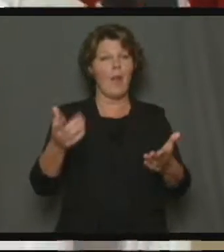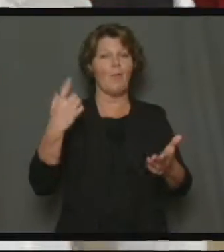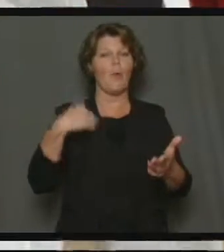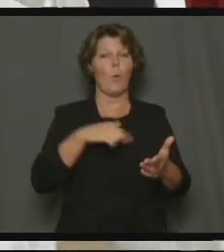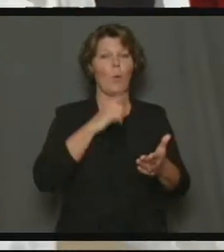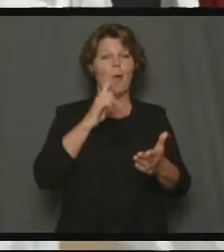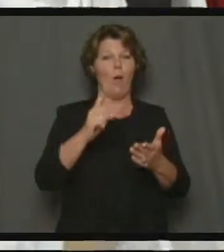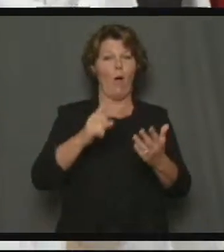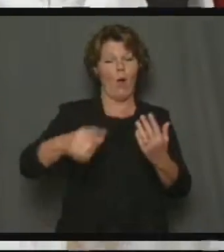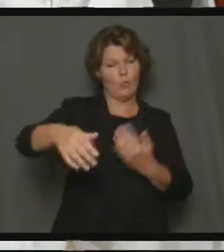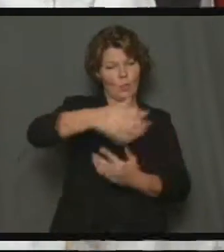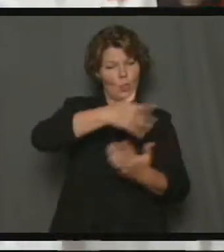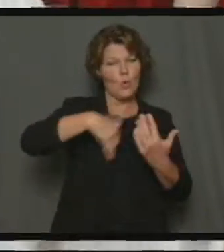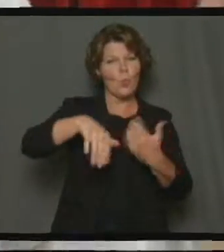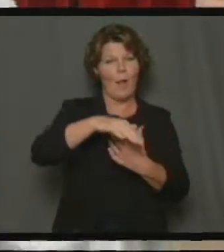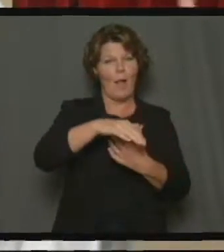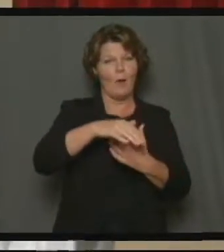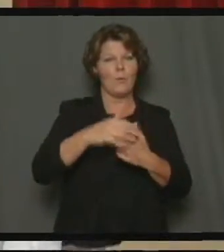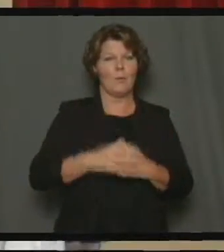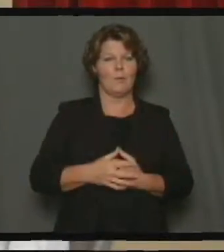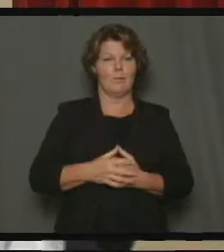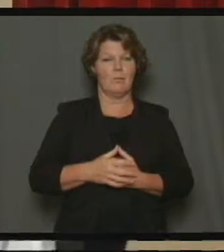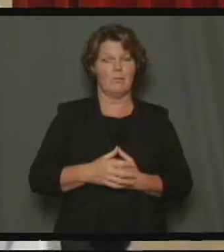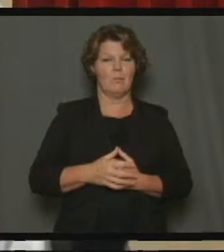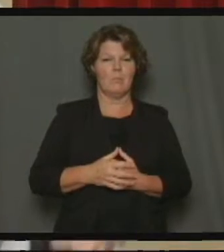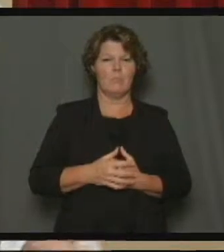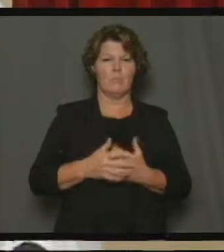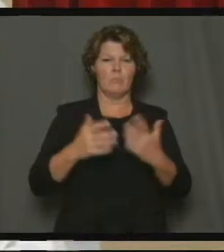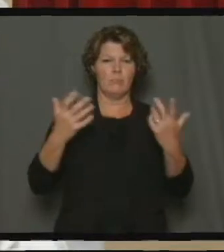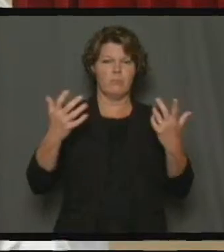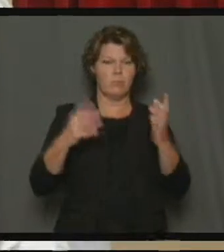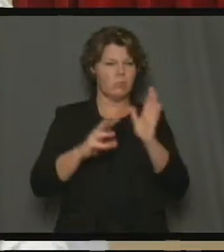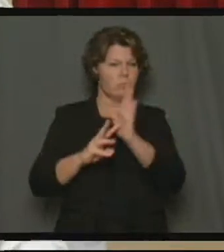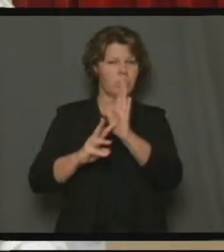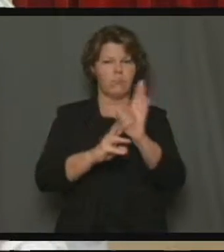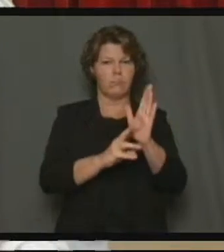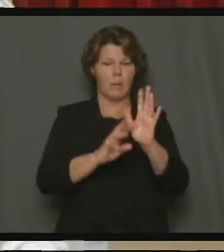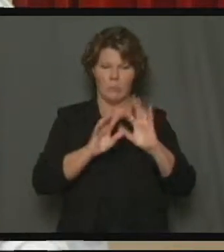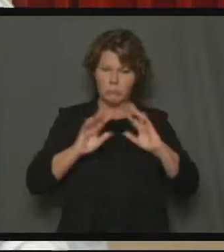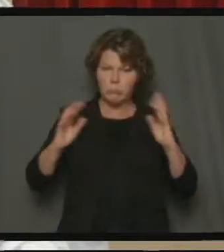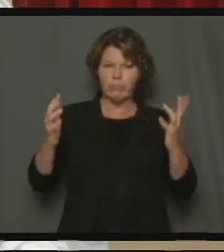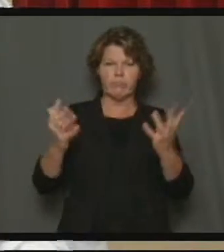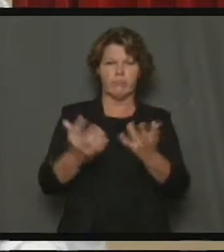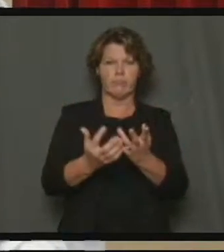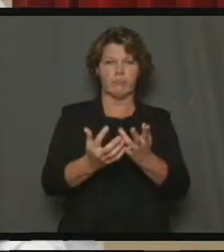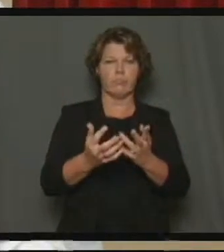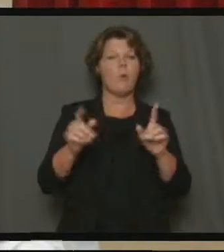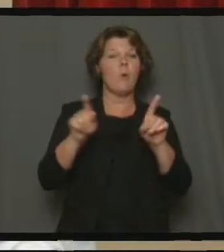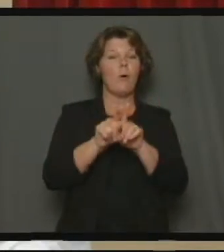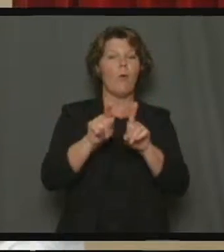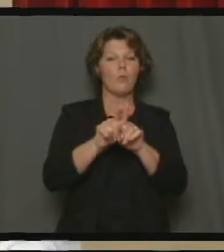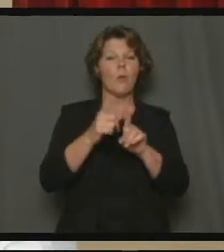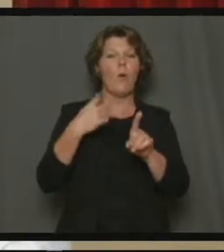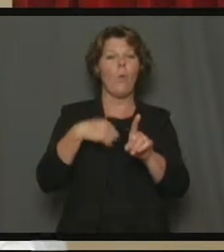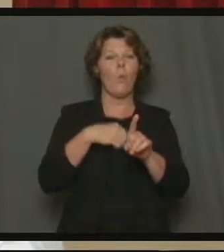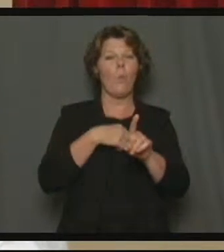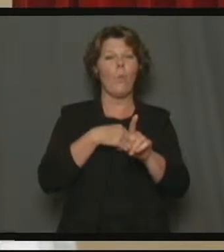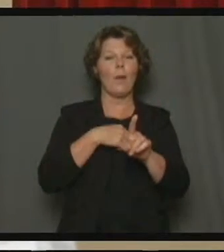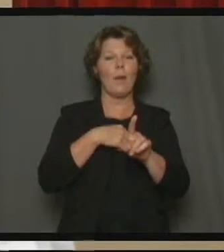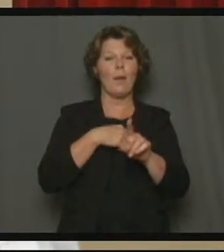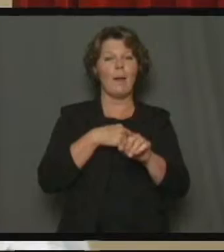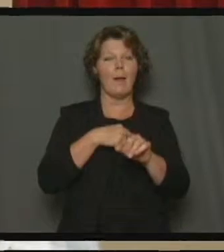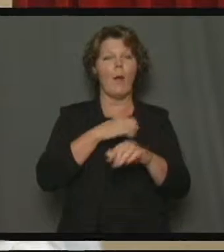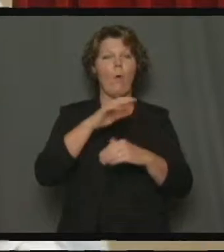are surrounded by so a great cloud of witnesses, let us also lay aside every